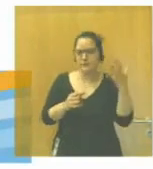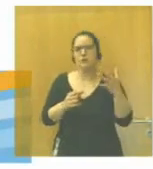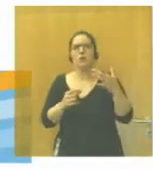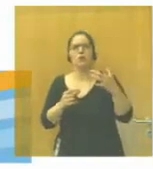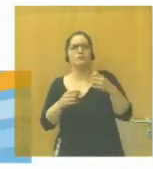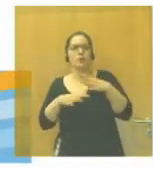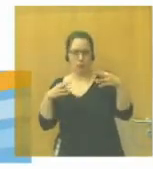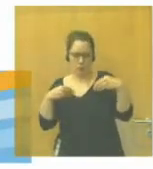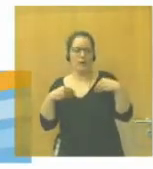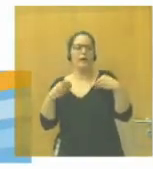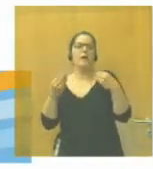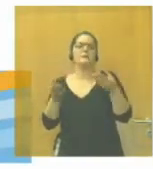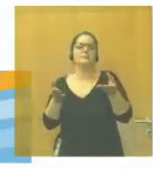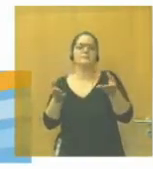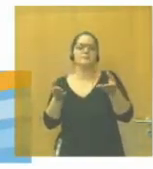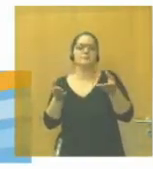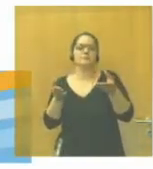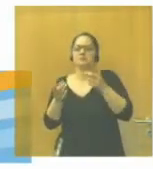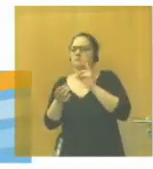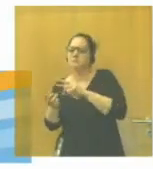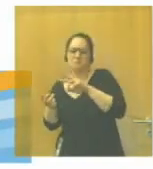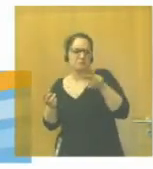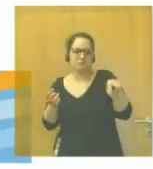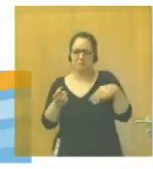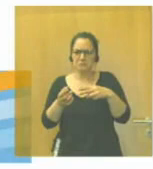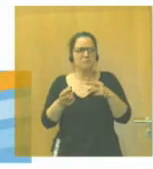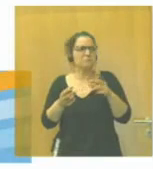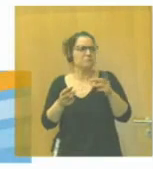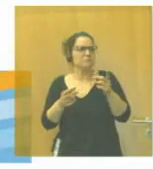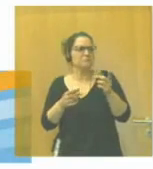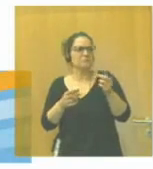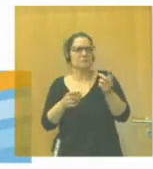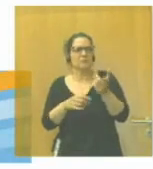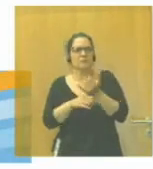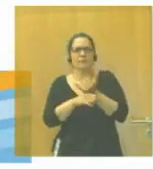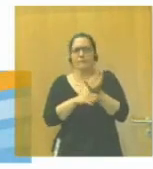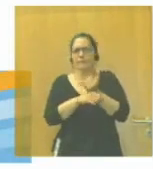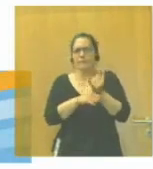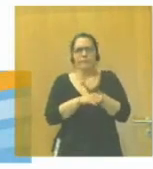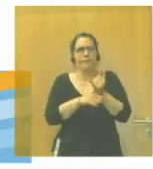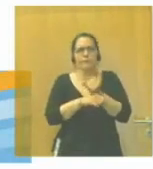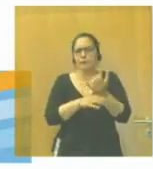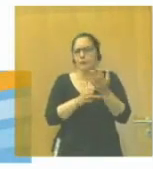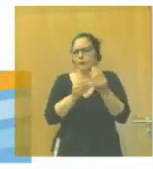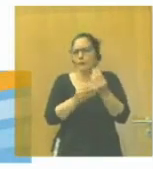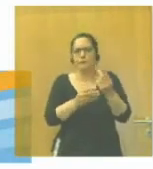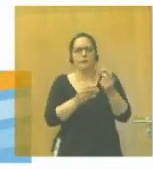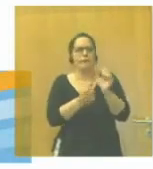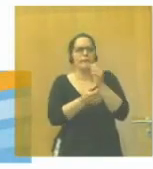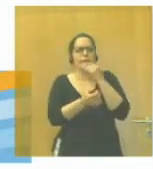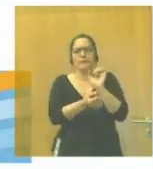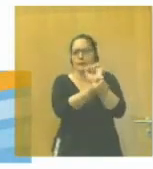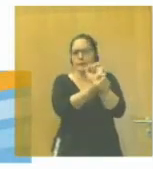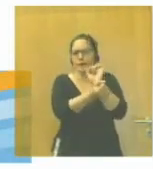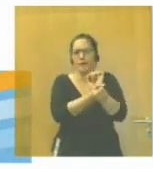in corrections facilities, anything where there's an opportunity to provide the seven components that comprise the zero suicide